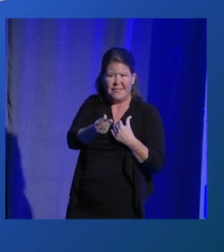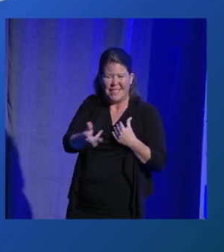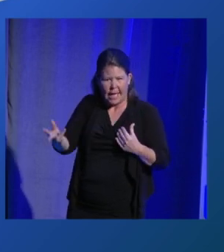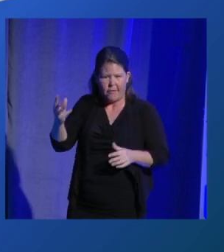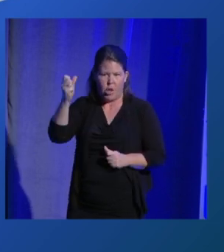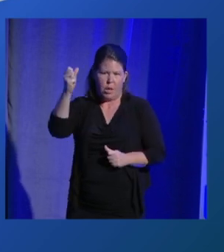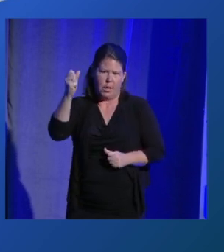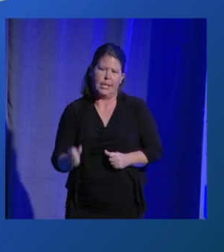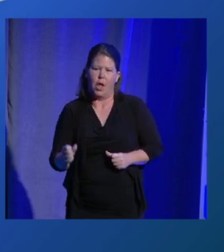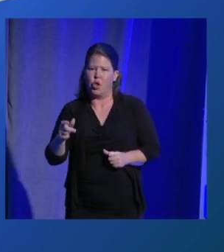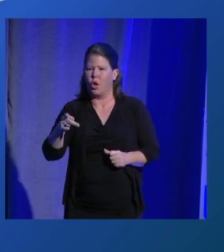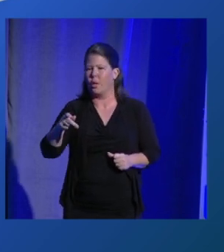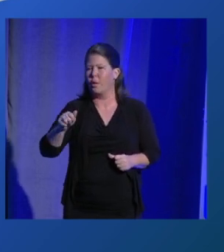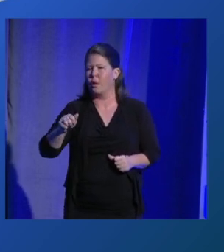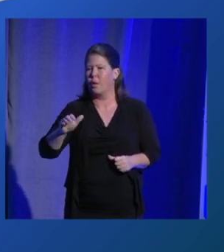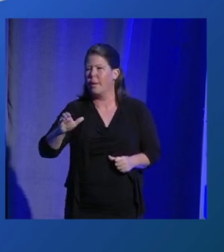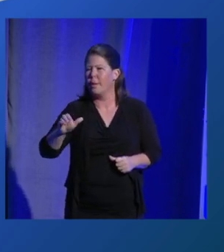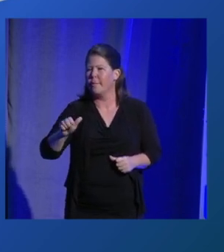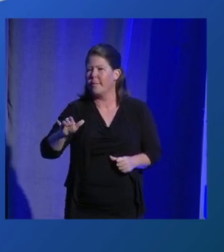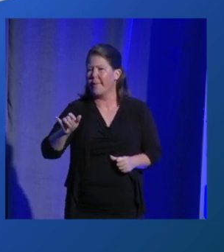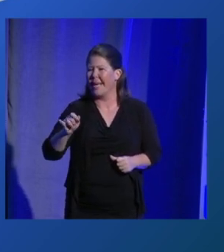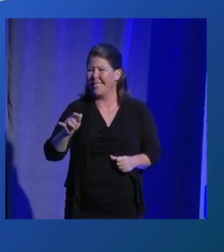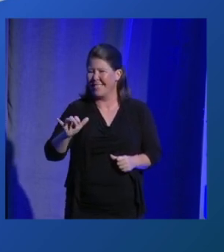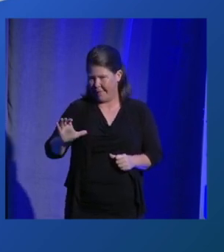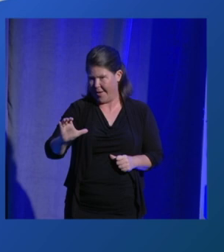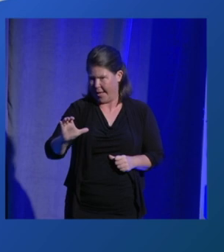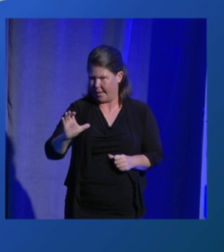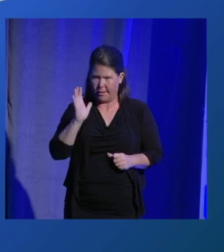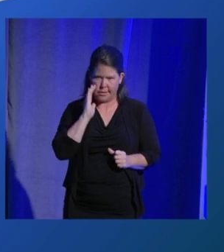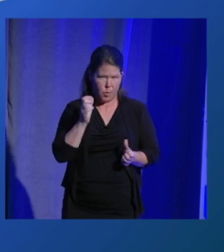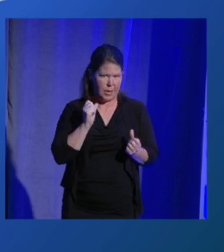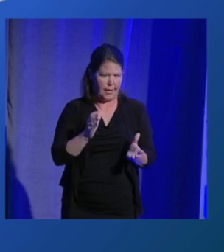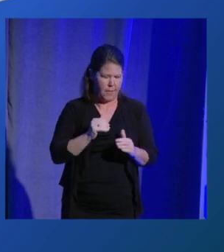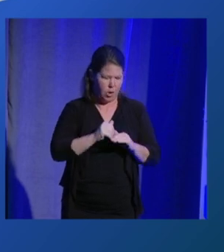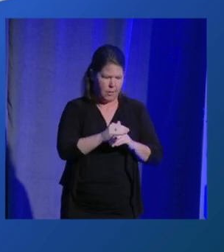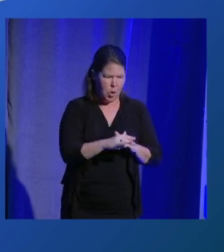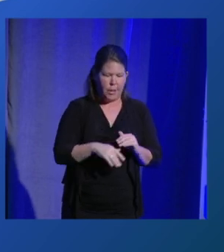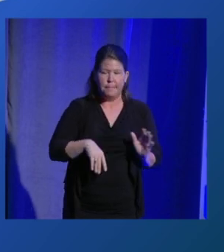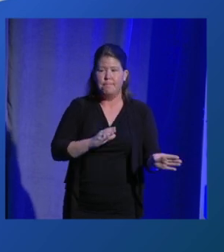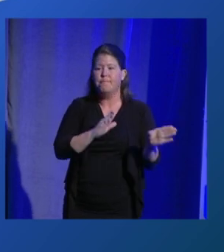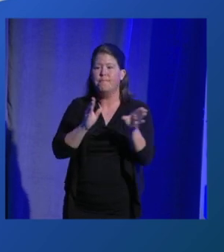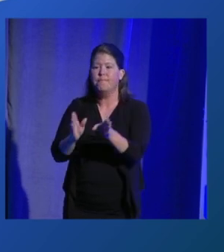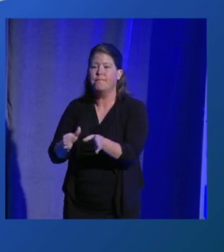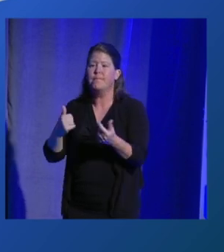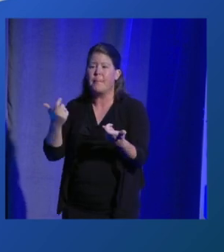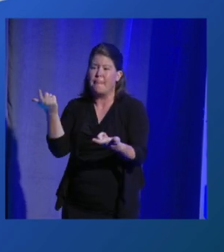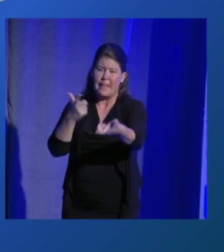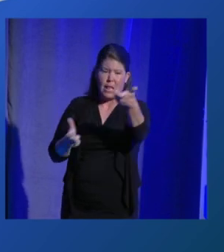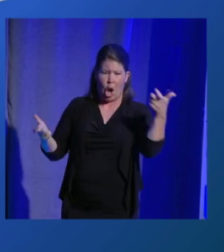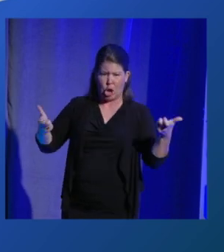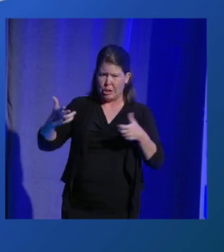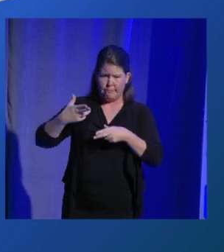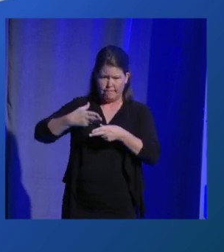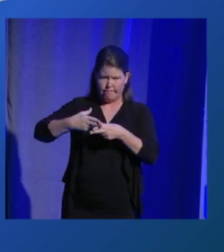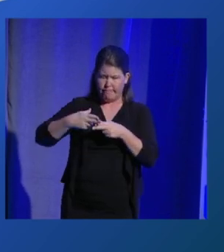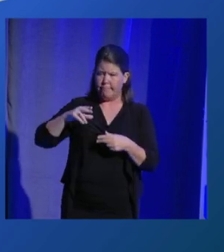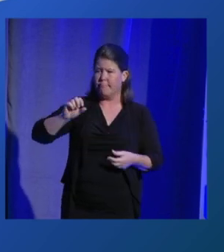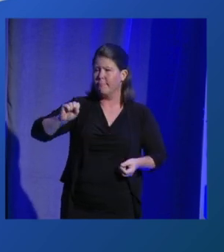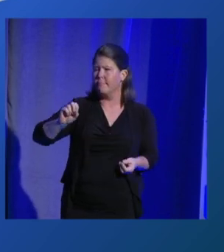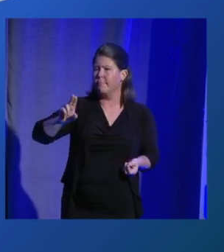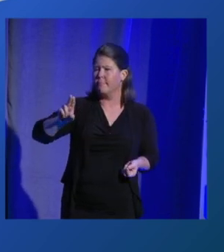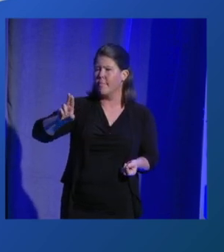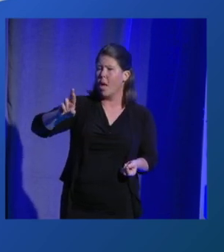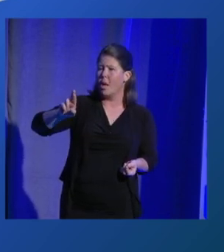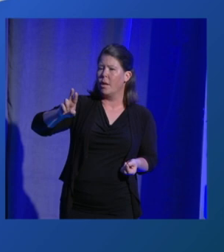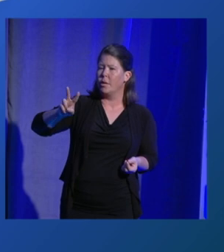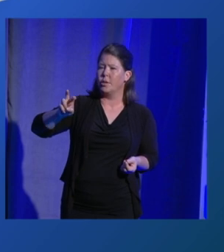largest one is the surveyor the surveyor is 72 feet and does bimetric mapping